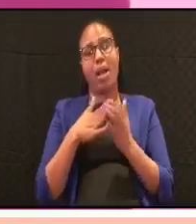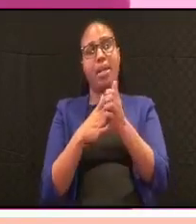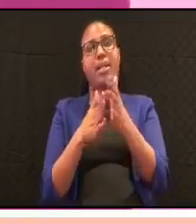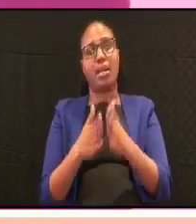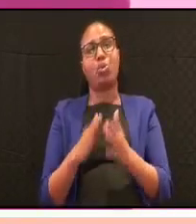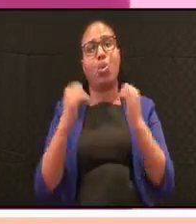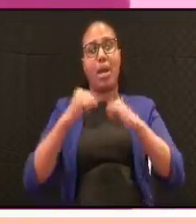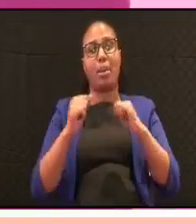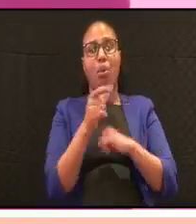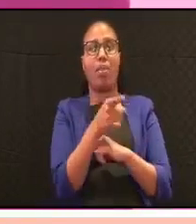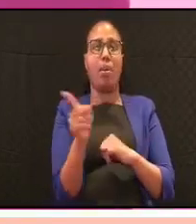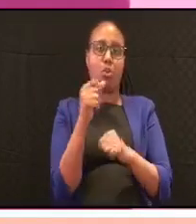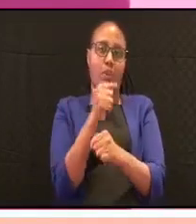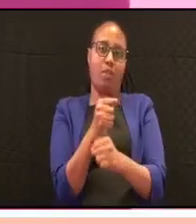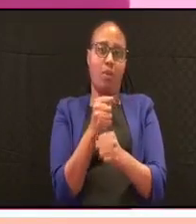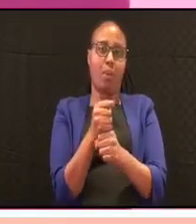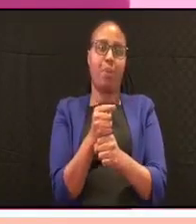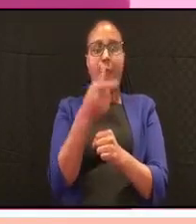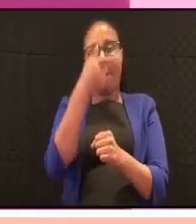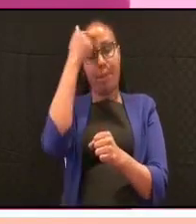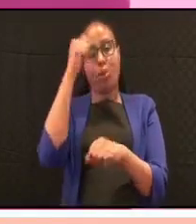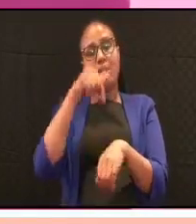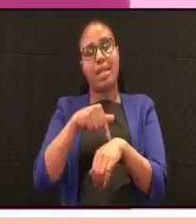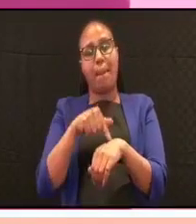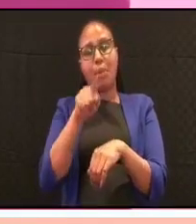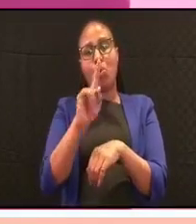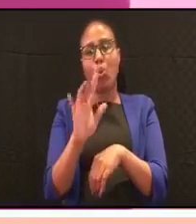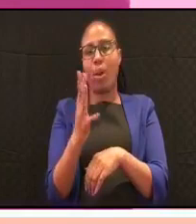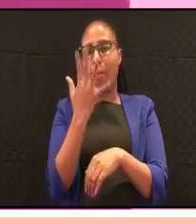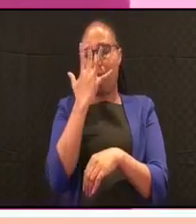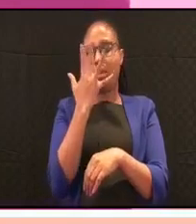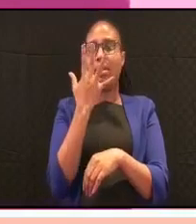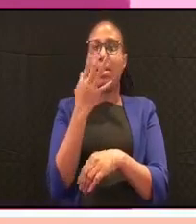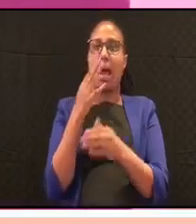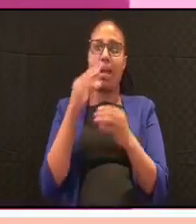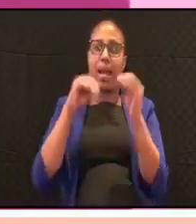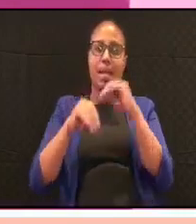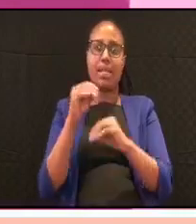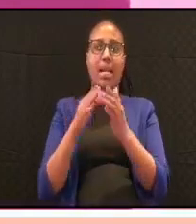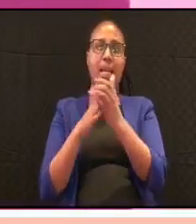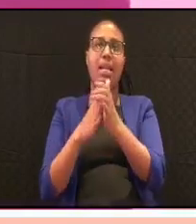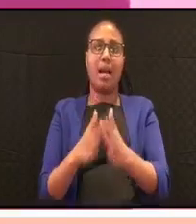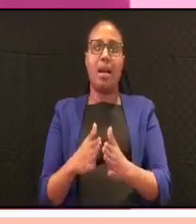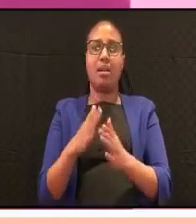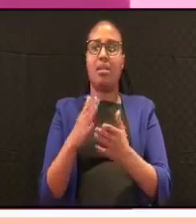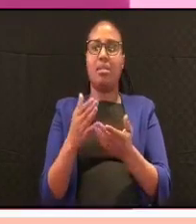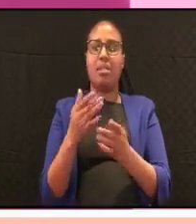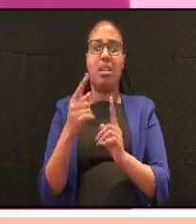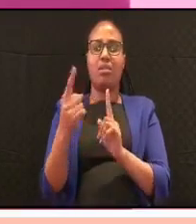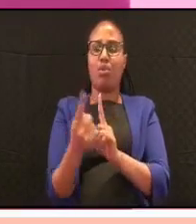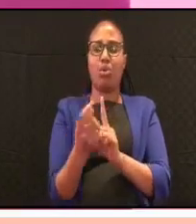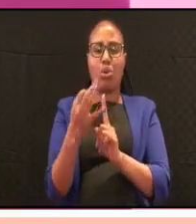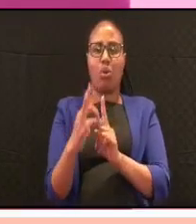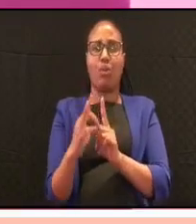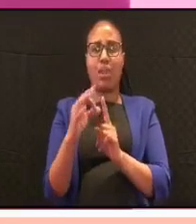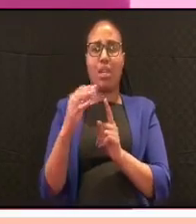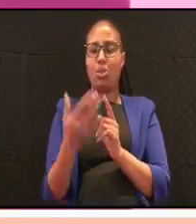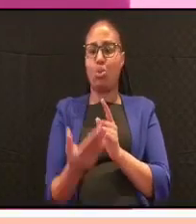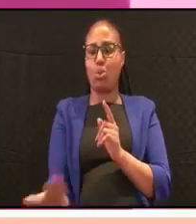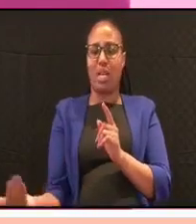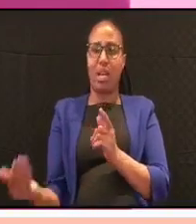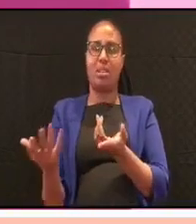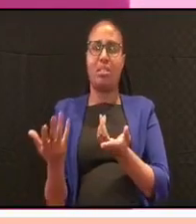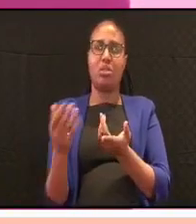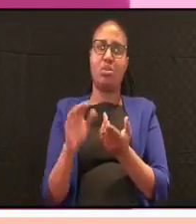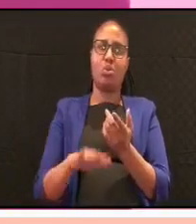to enable them perform. Because when you embarrass an elected leader in front of his juniors and you go away, how